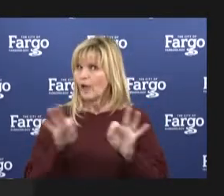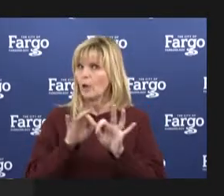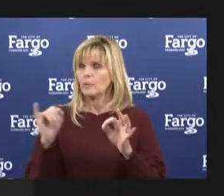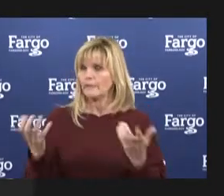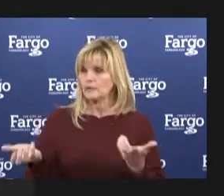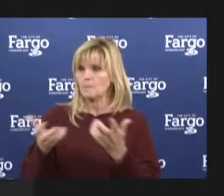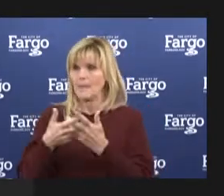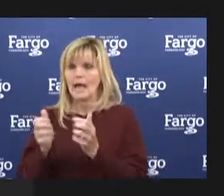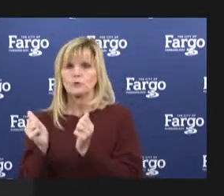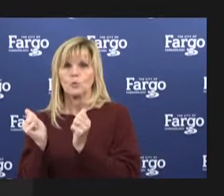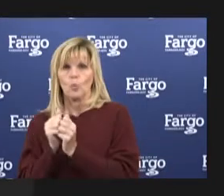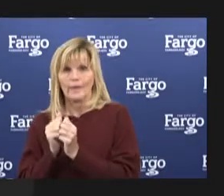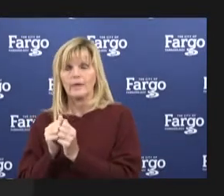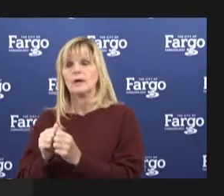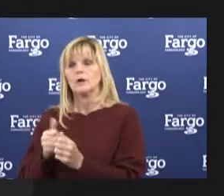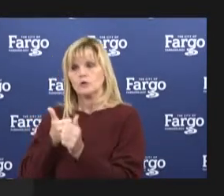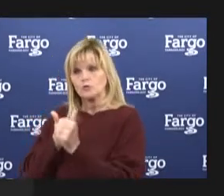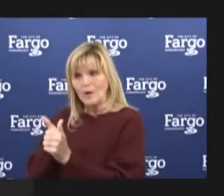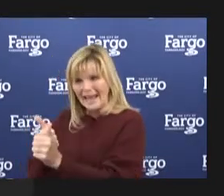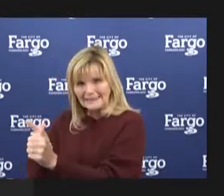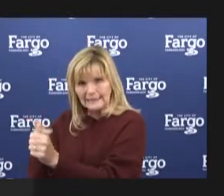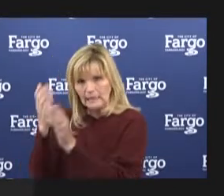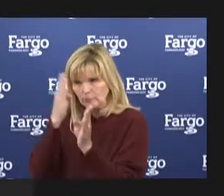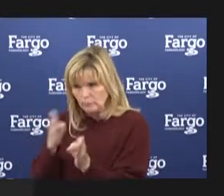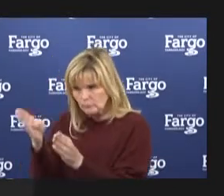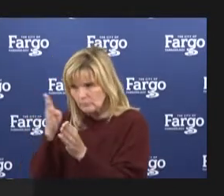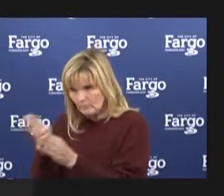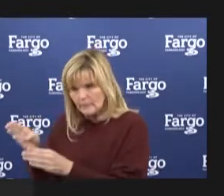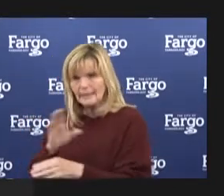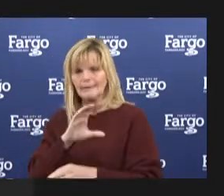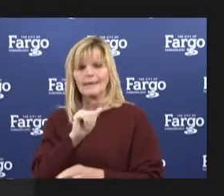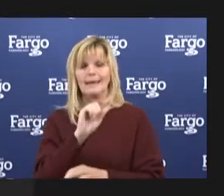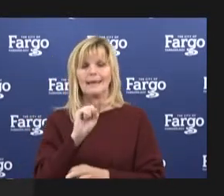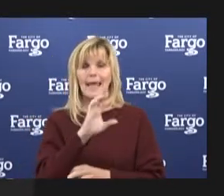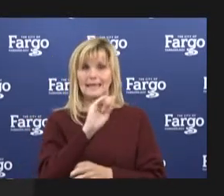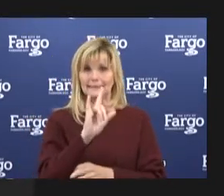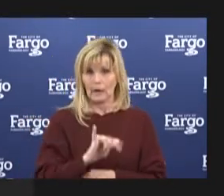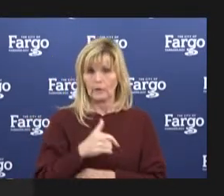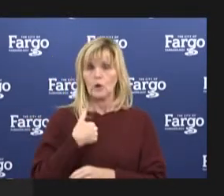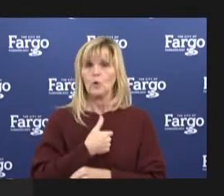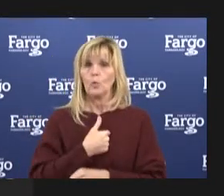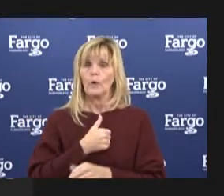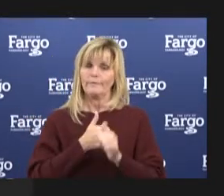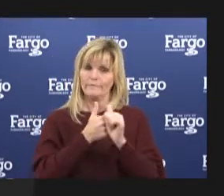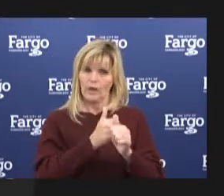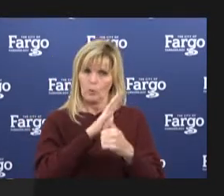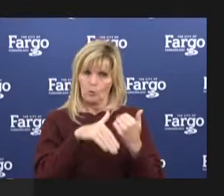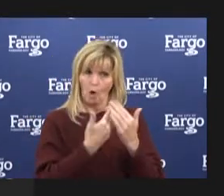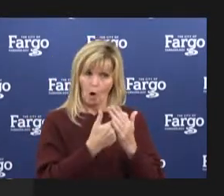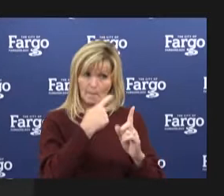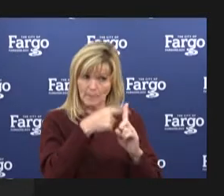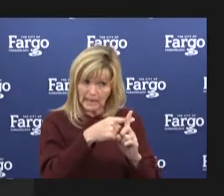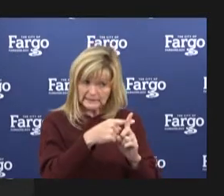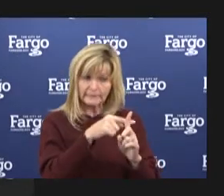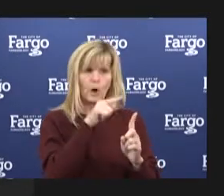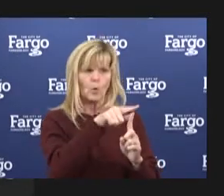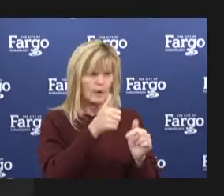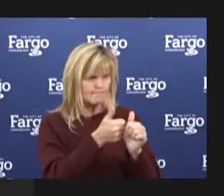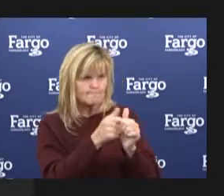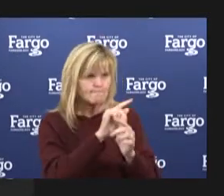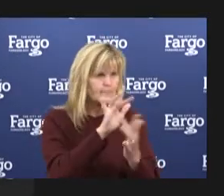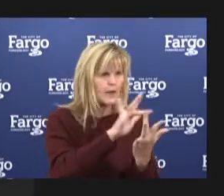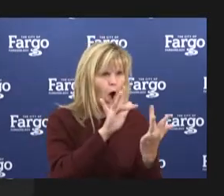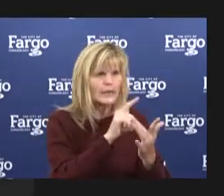with a comprehensive contact tracing strategy. In Cass County, we continue to follow all positive cases and close contacts during